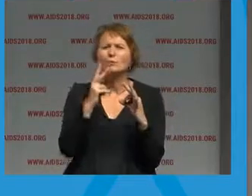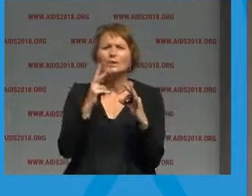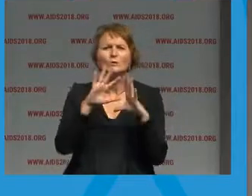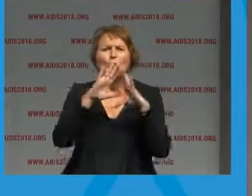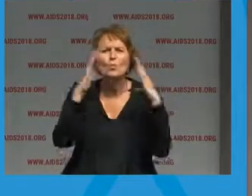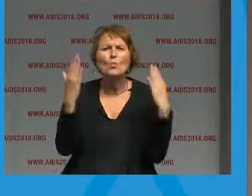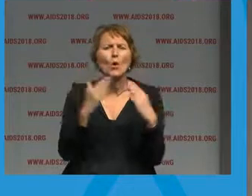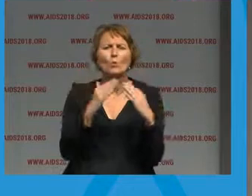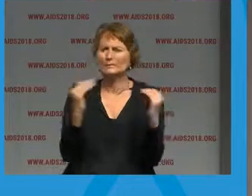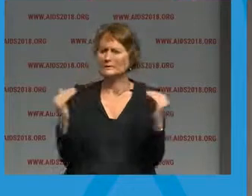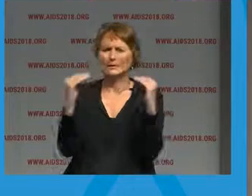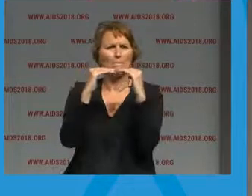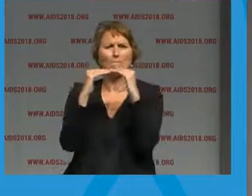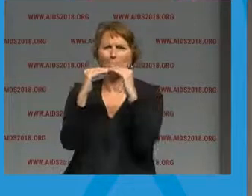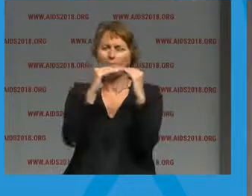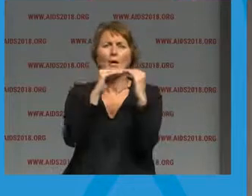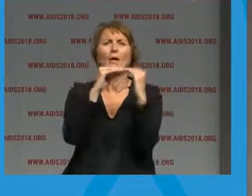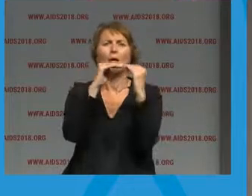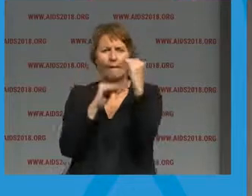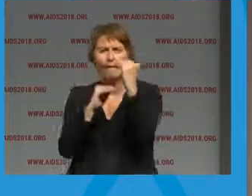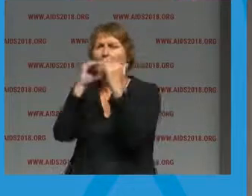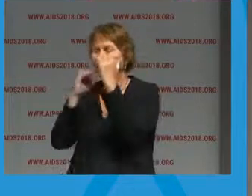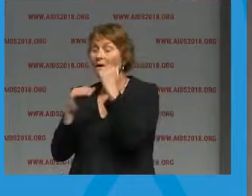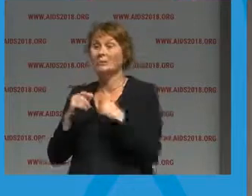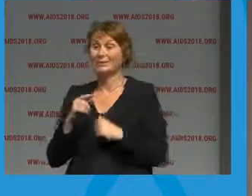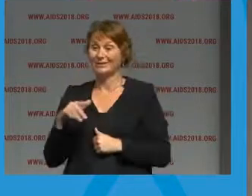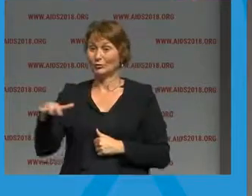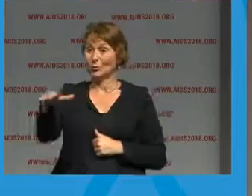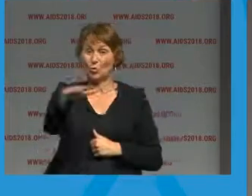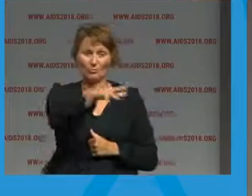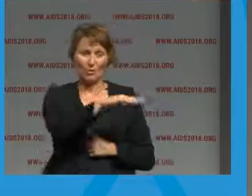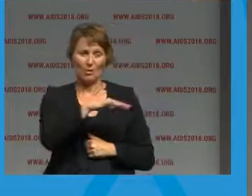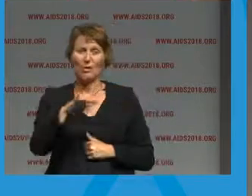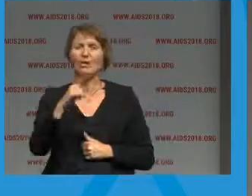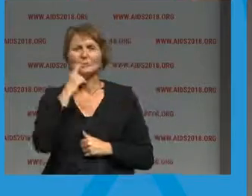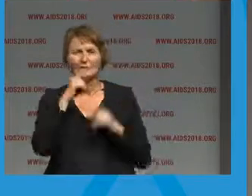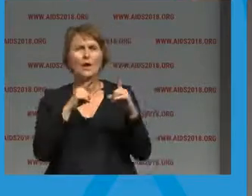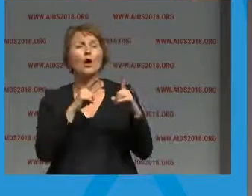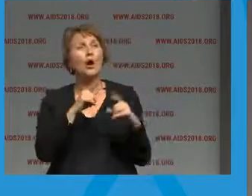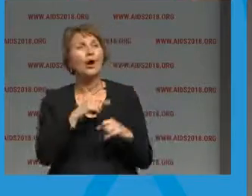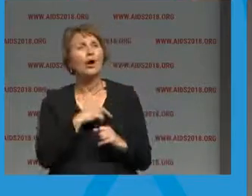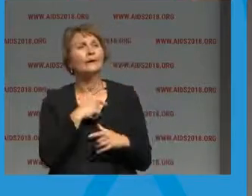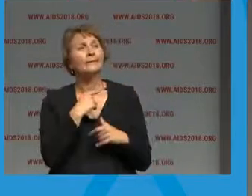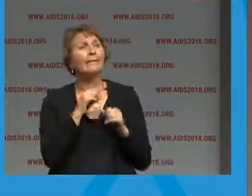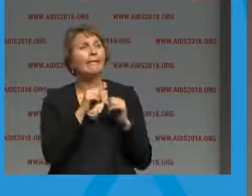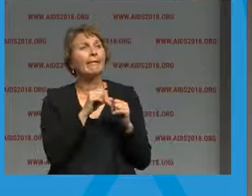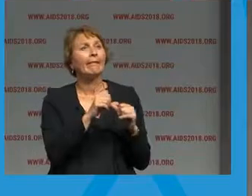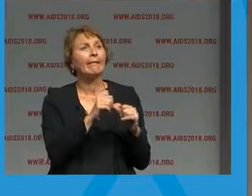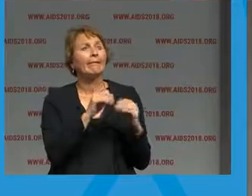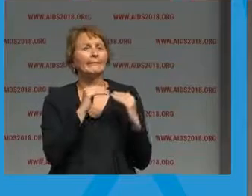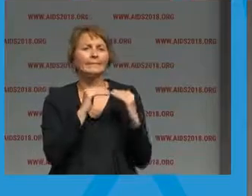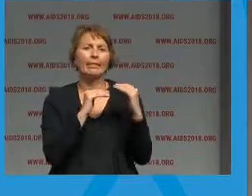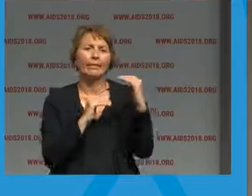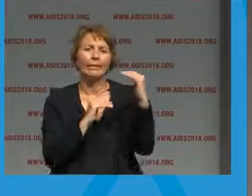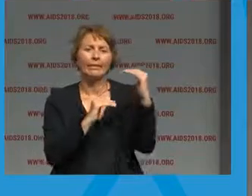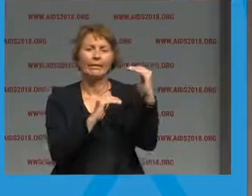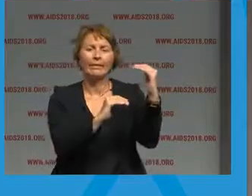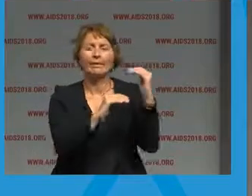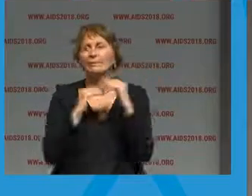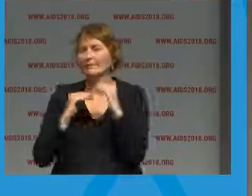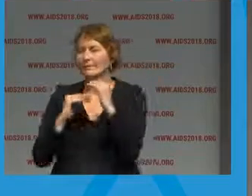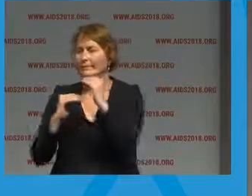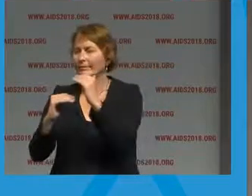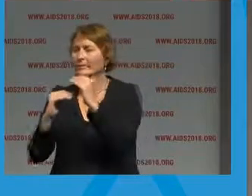the social inequities that support or create or expand those disparities need to be fully understood